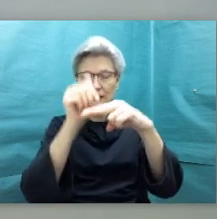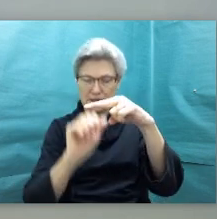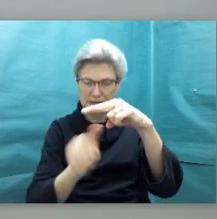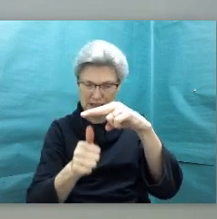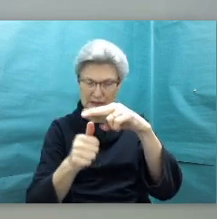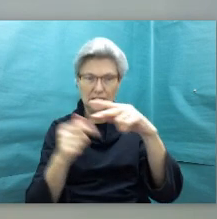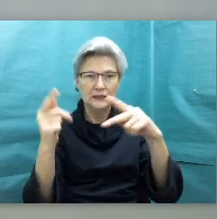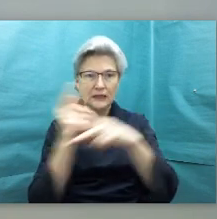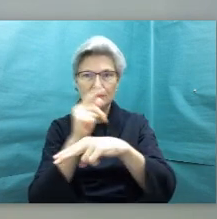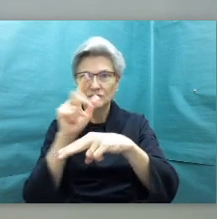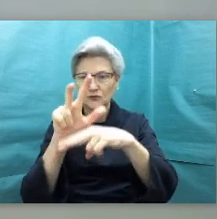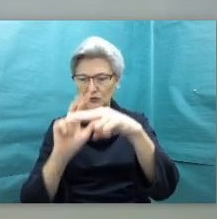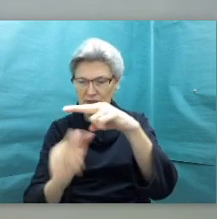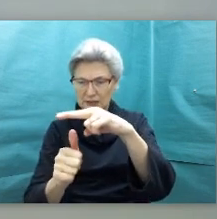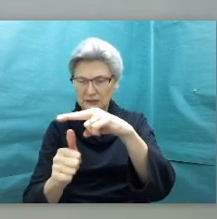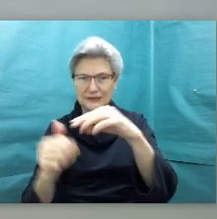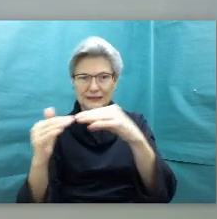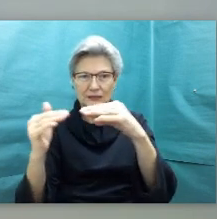I'm going to find